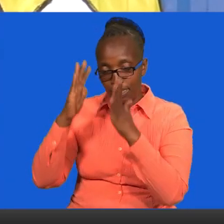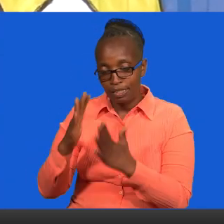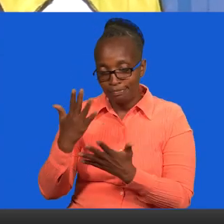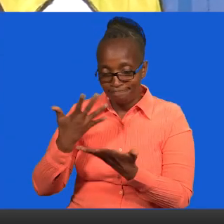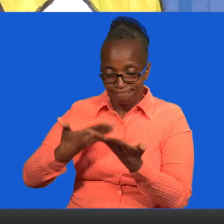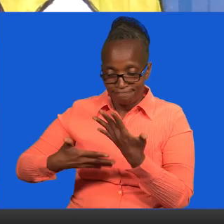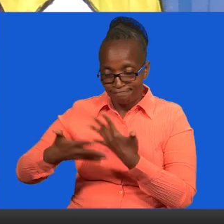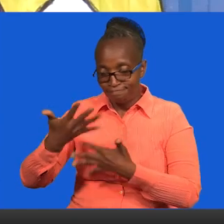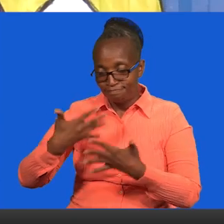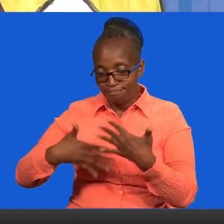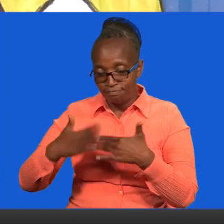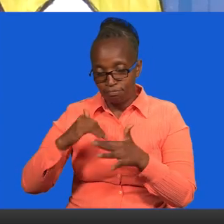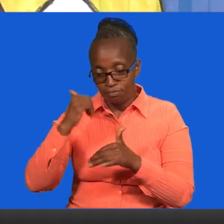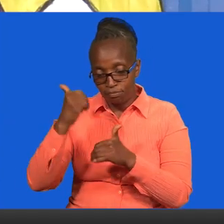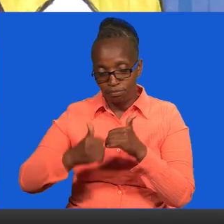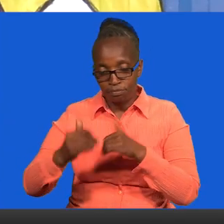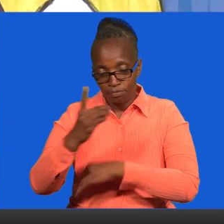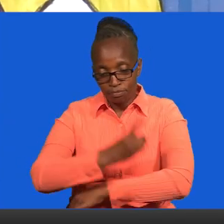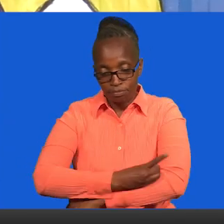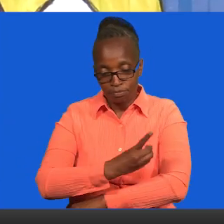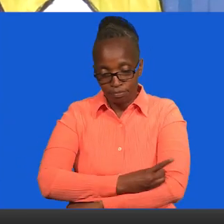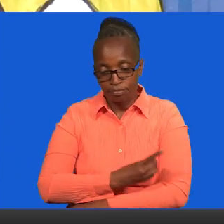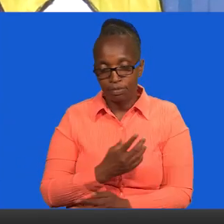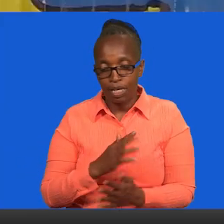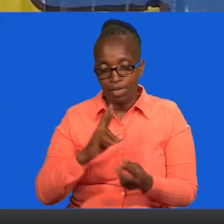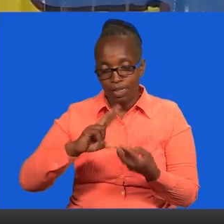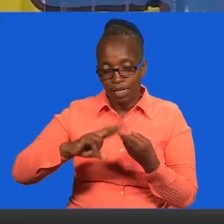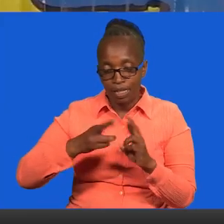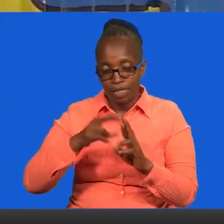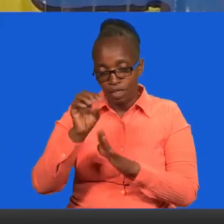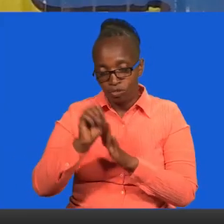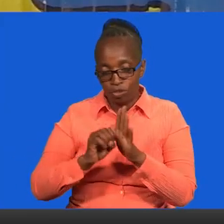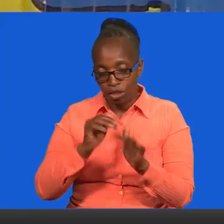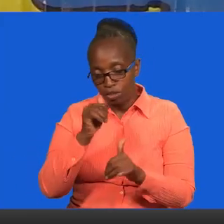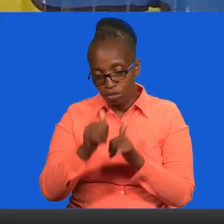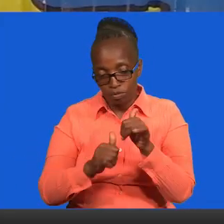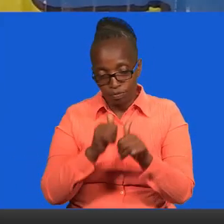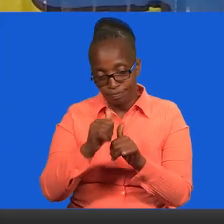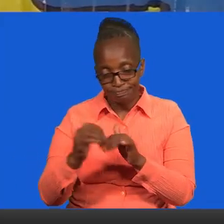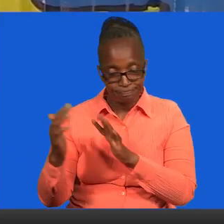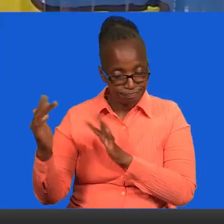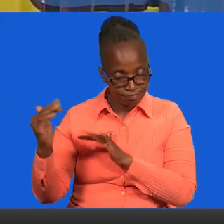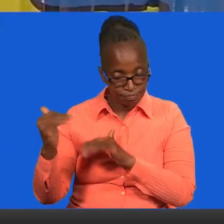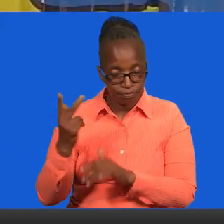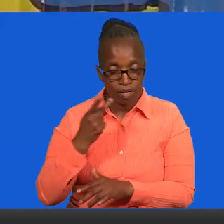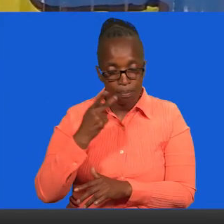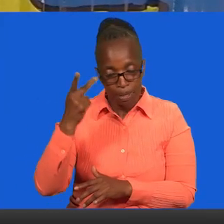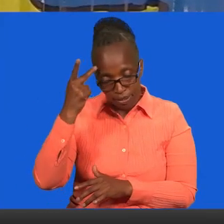be in talking terms so that they can interact on a daily basis. Uhusiano ambao unaofaa kwamba